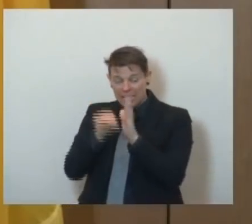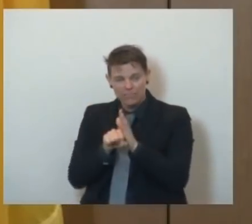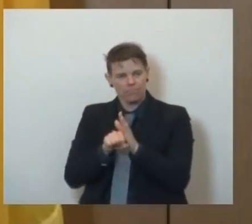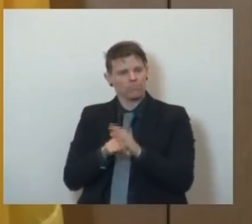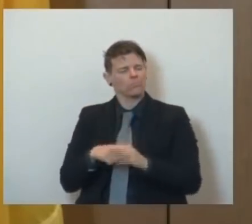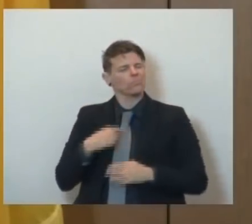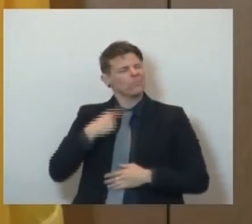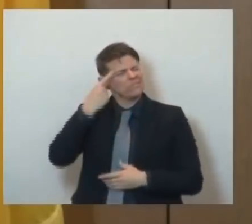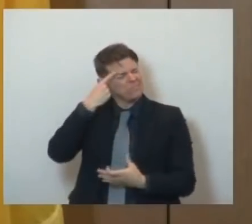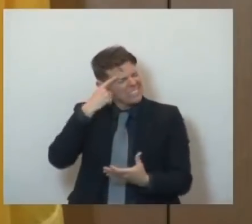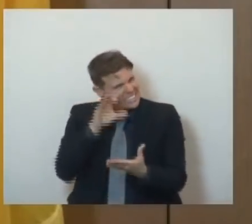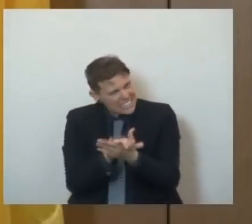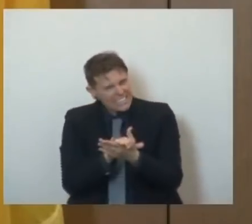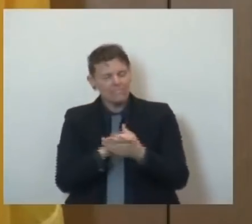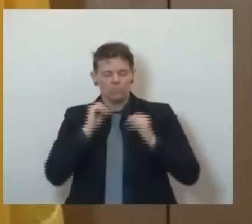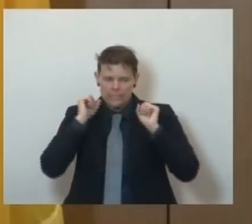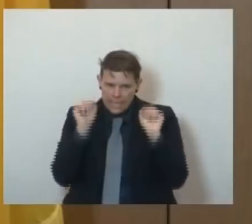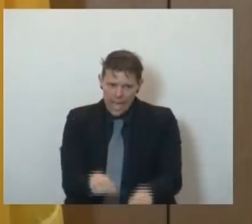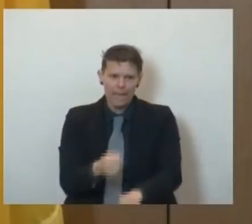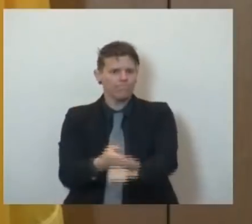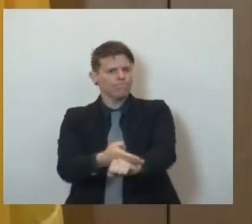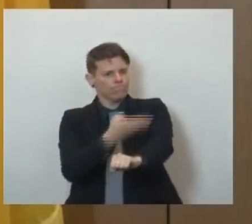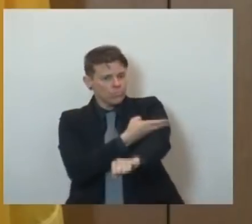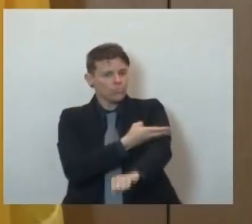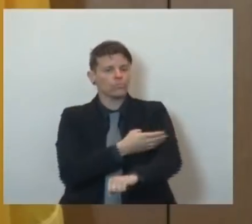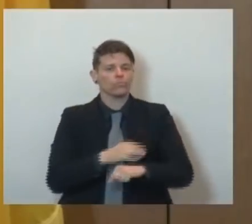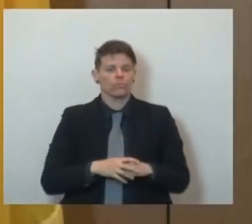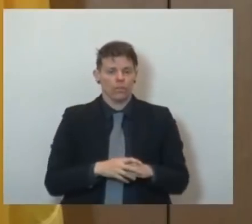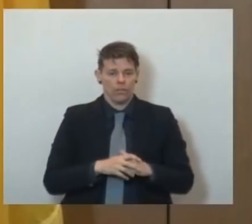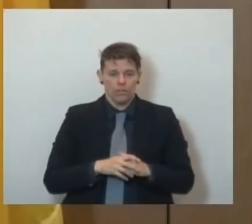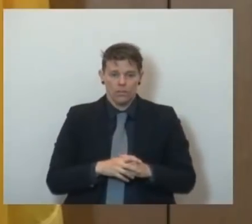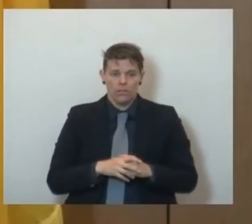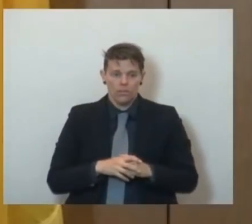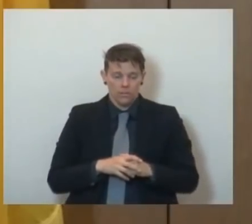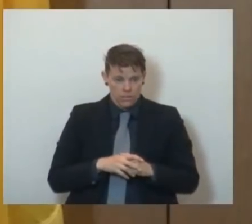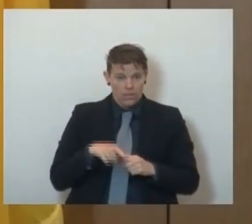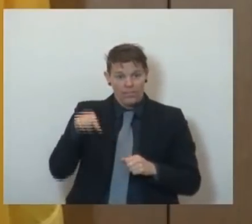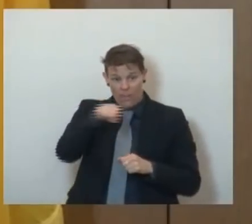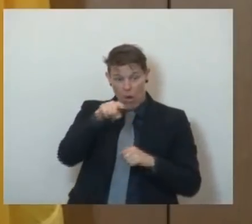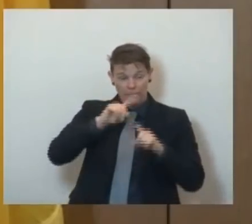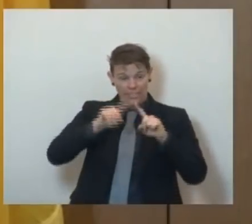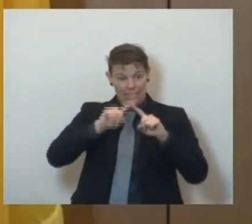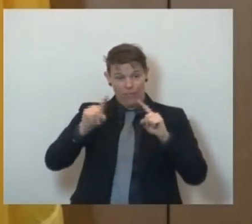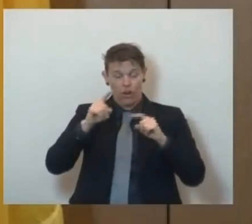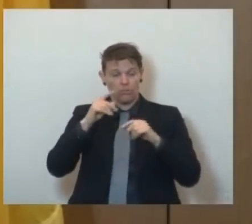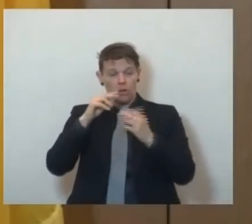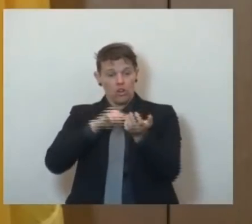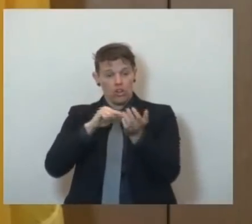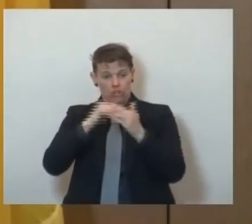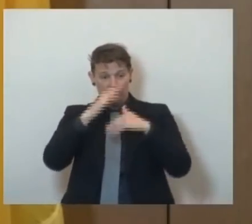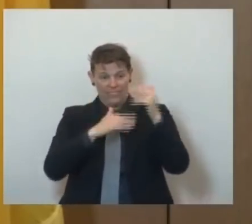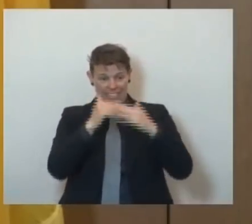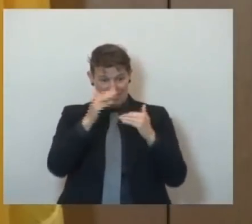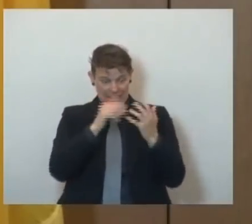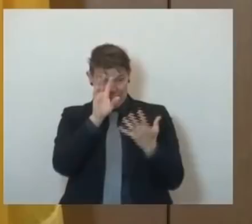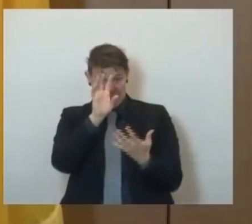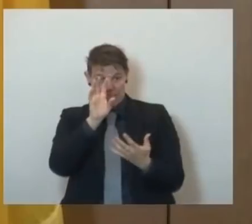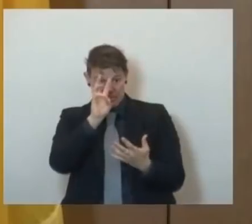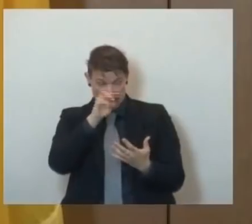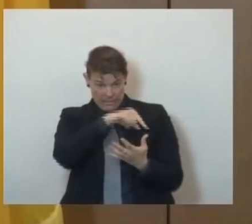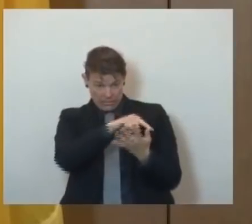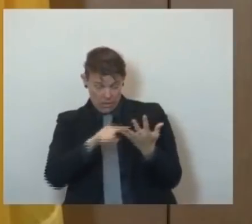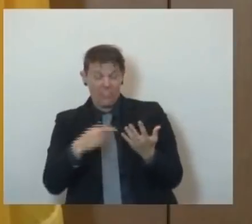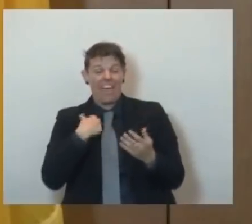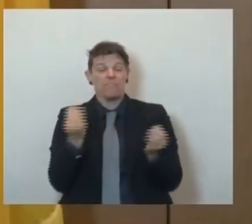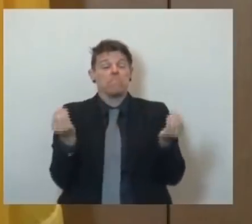do more even in these 6 facilities that have more than 10 cases and are very high risk. We'll just keep doing